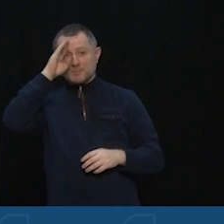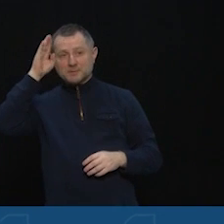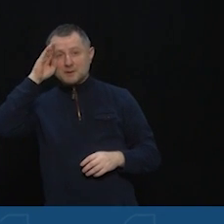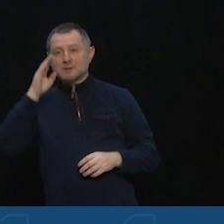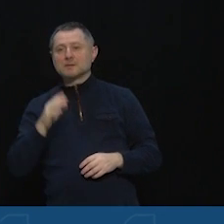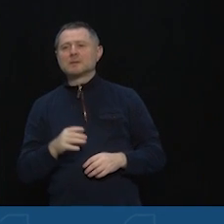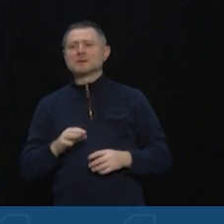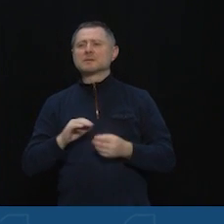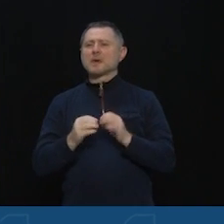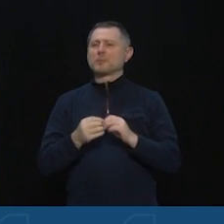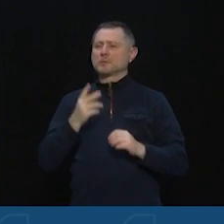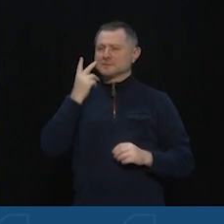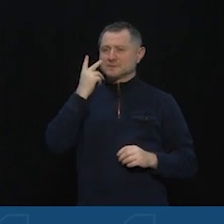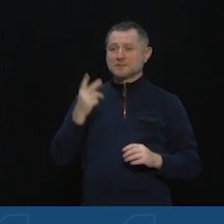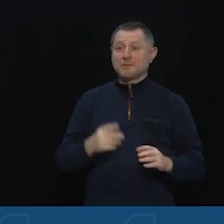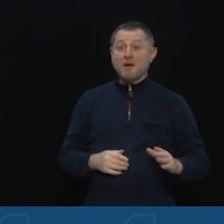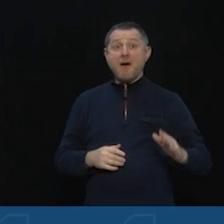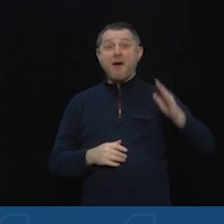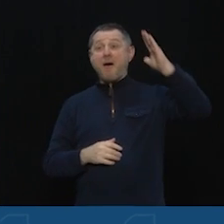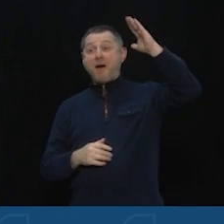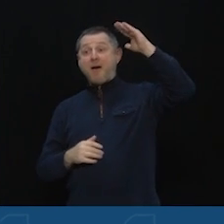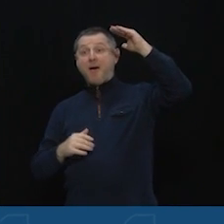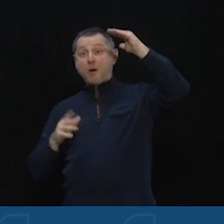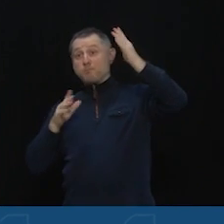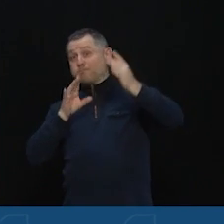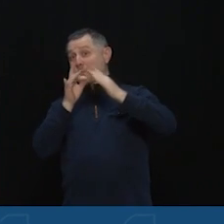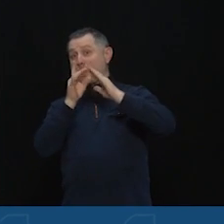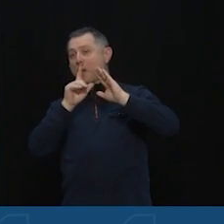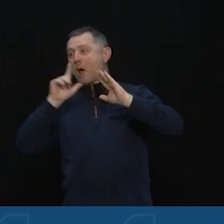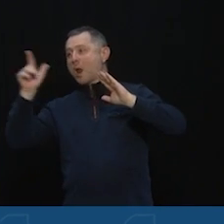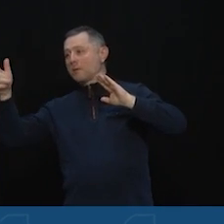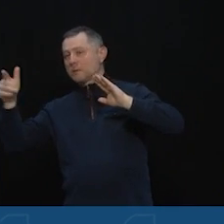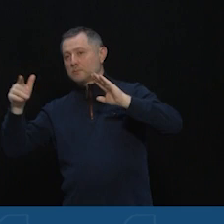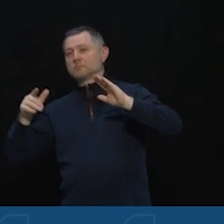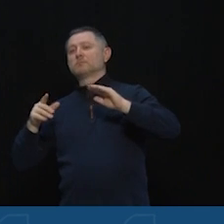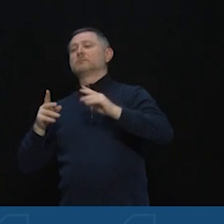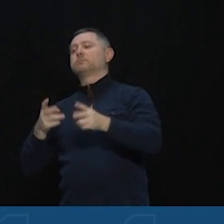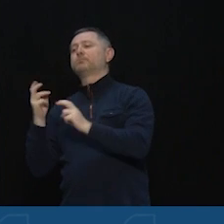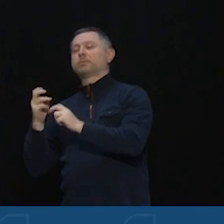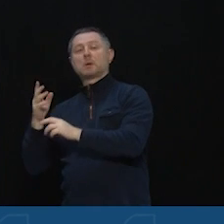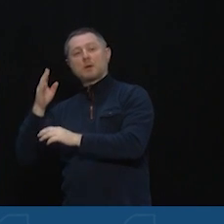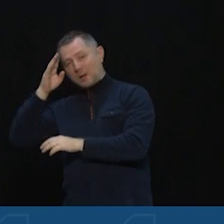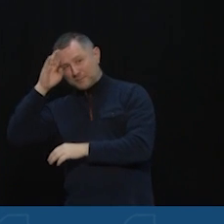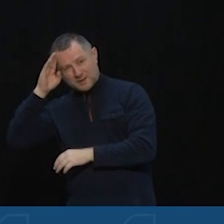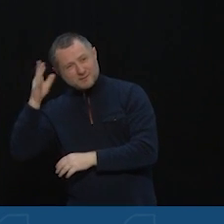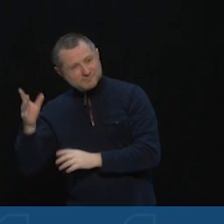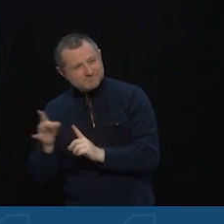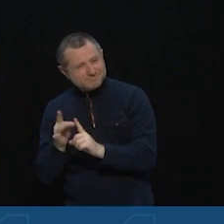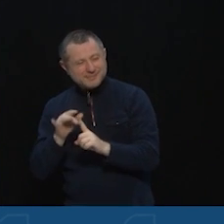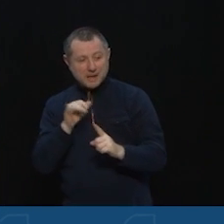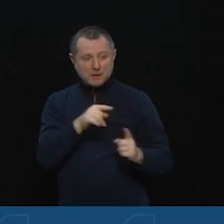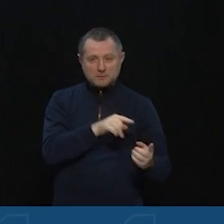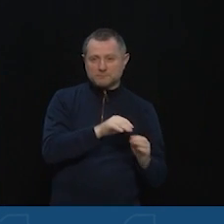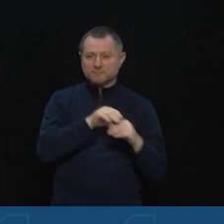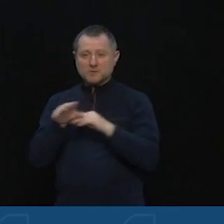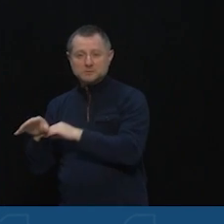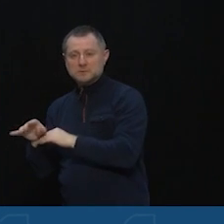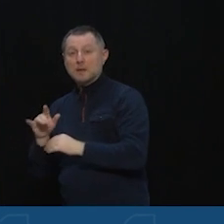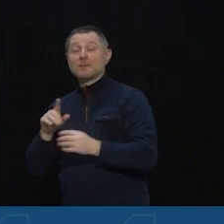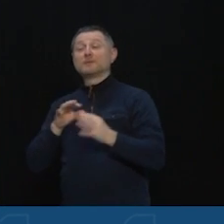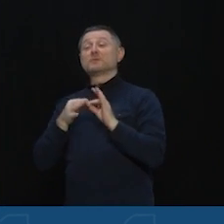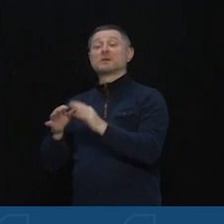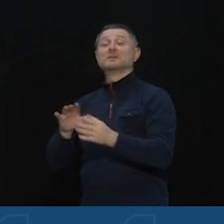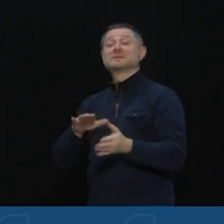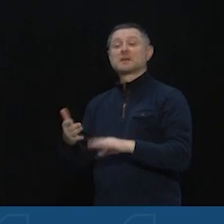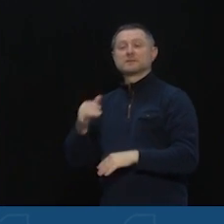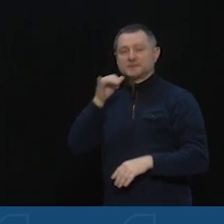behind new cases, infections, illness sets in, hospitalizations, and then deaths at the end. And we did lose